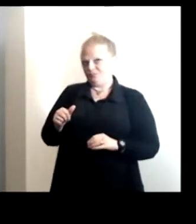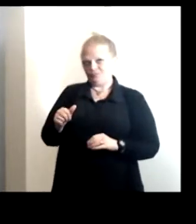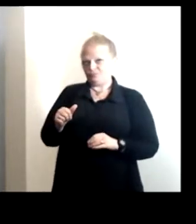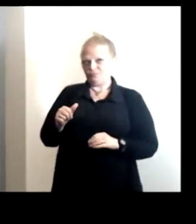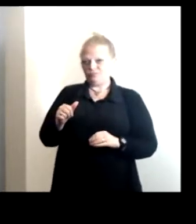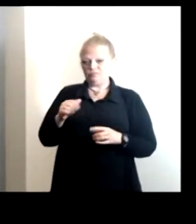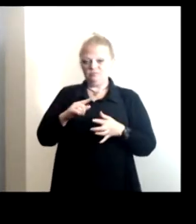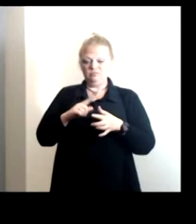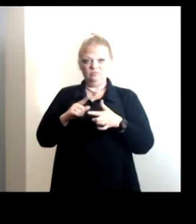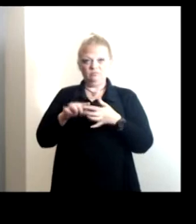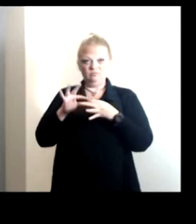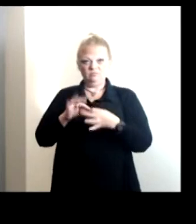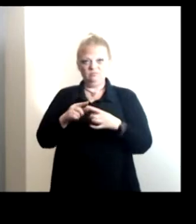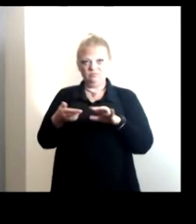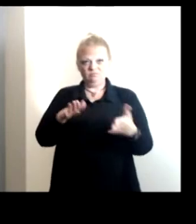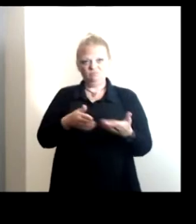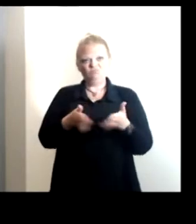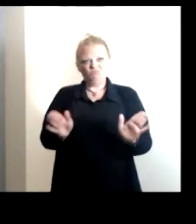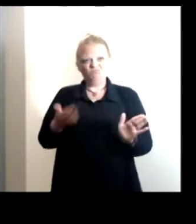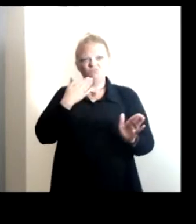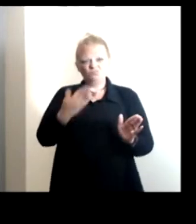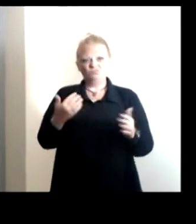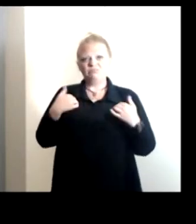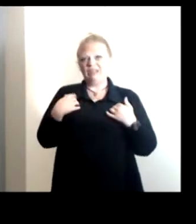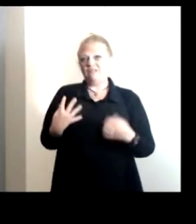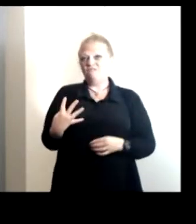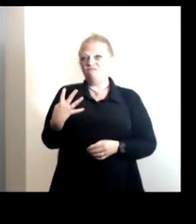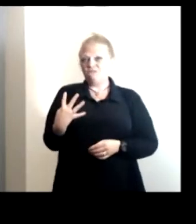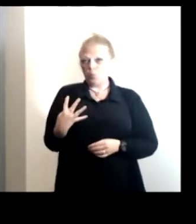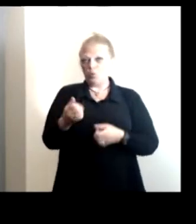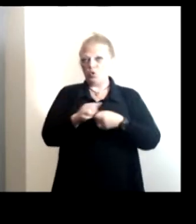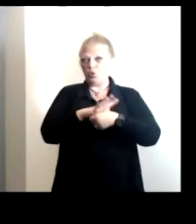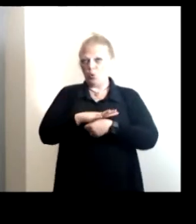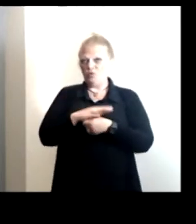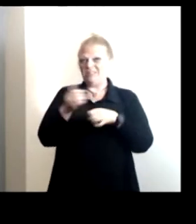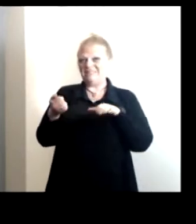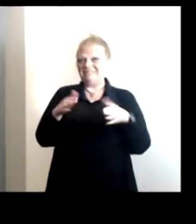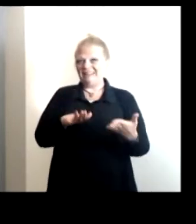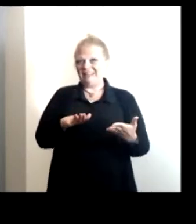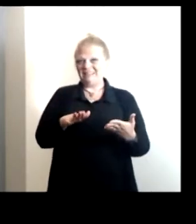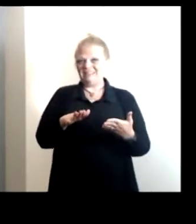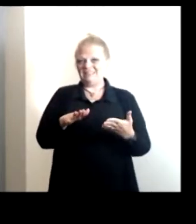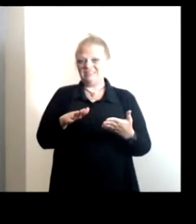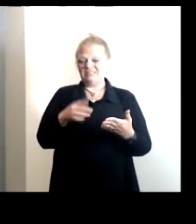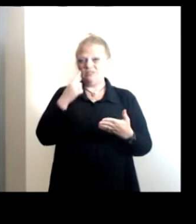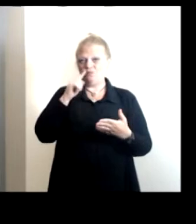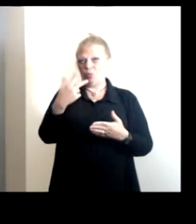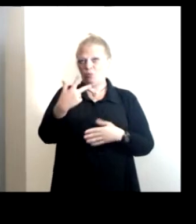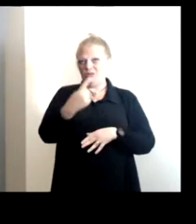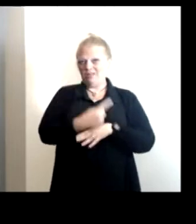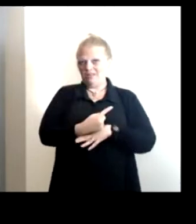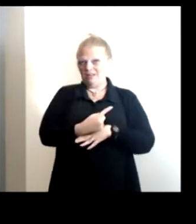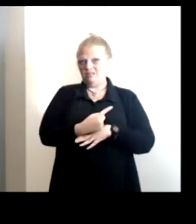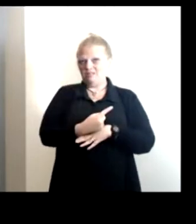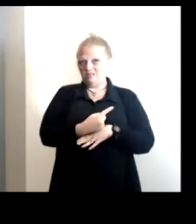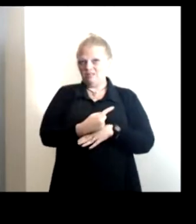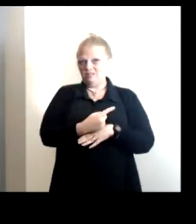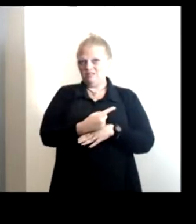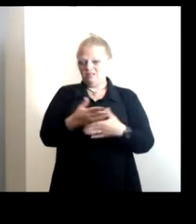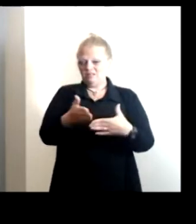comes to deaths, we've generally been very good, except we did have 4 COVID-related deaths over a 3-day period, as we'll talk